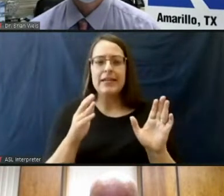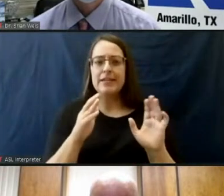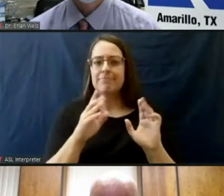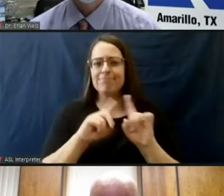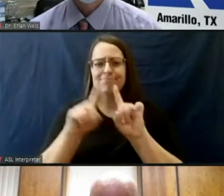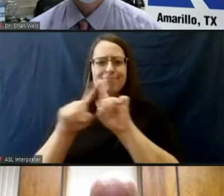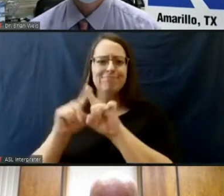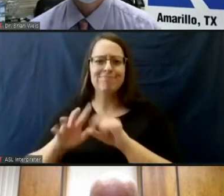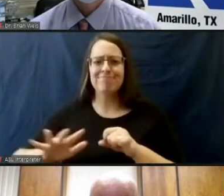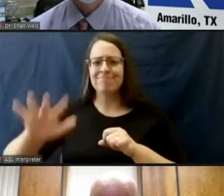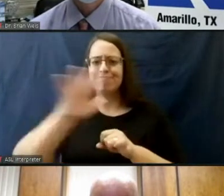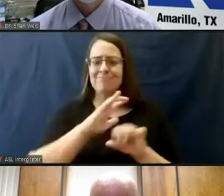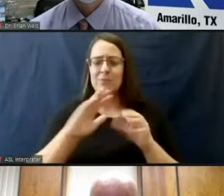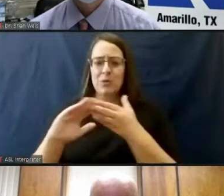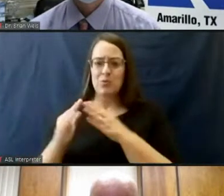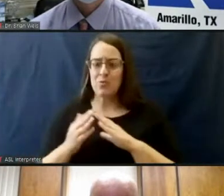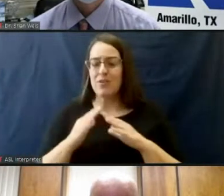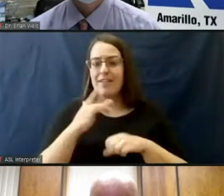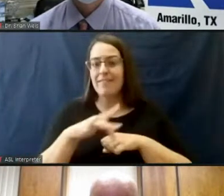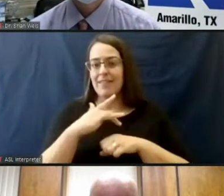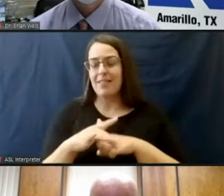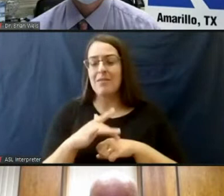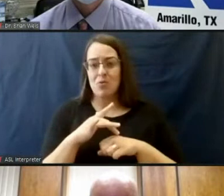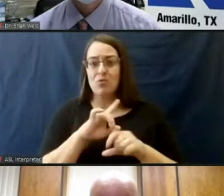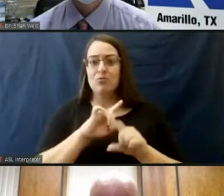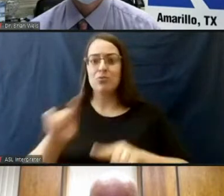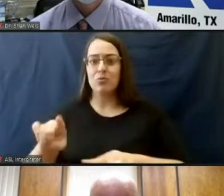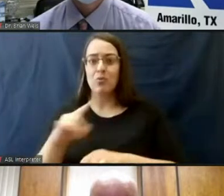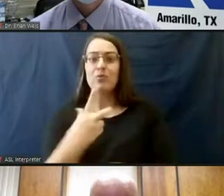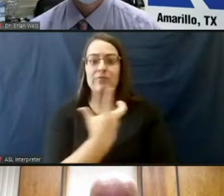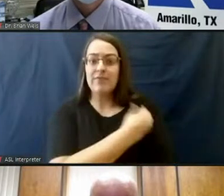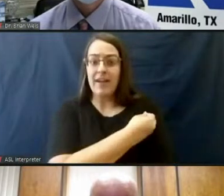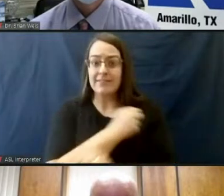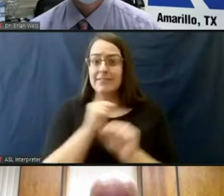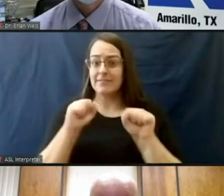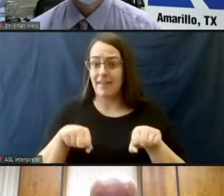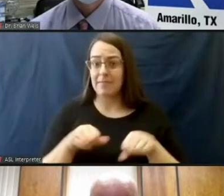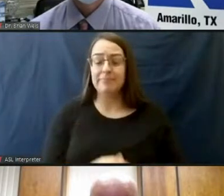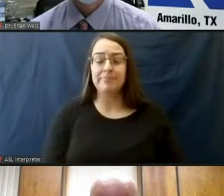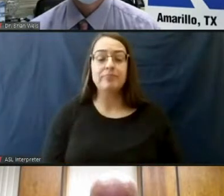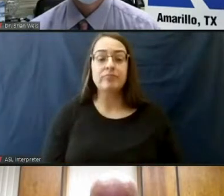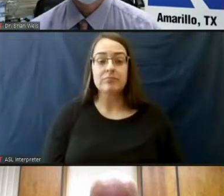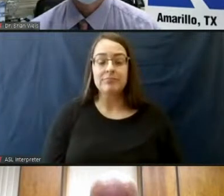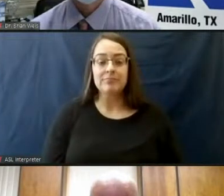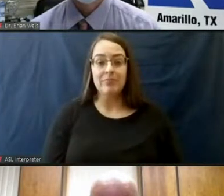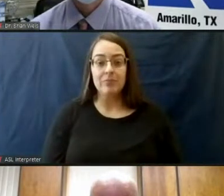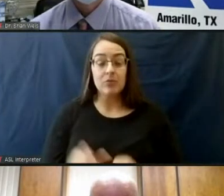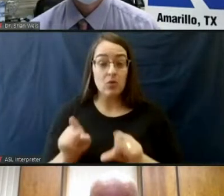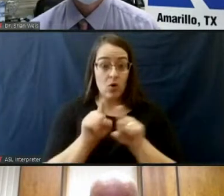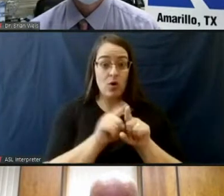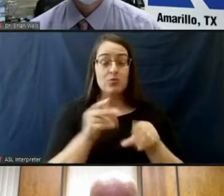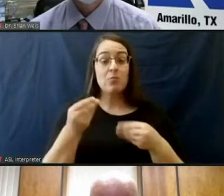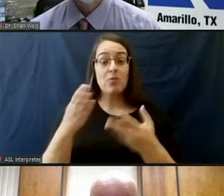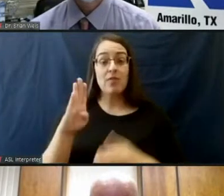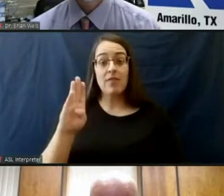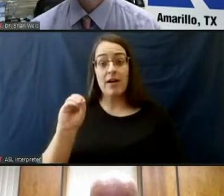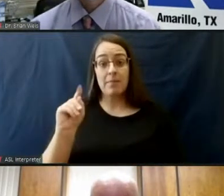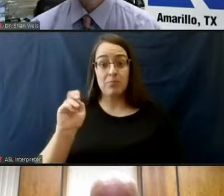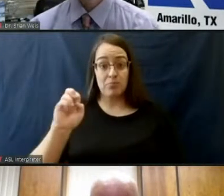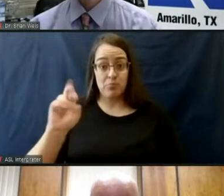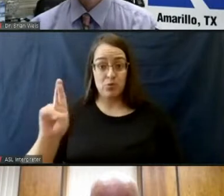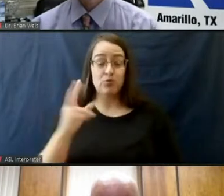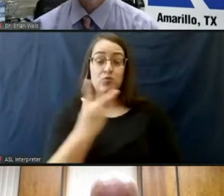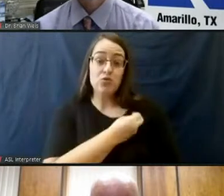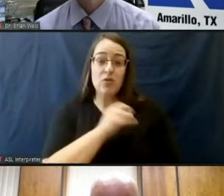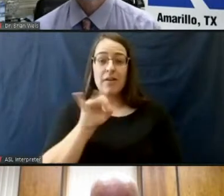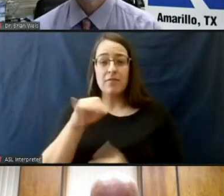throughout the community available to get the vaccine. We also do offer the booster shot for those that are